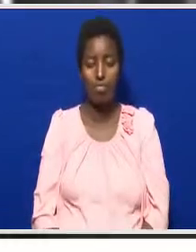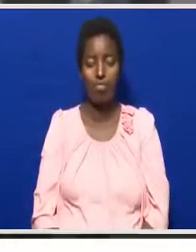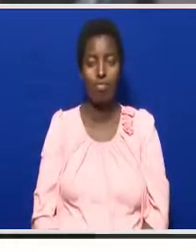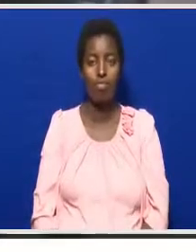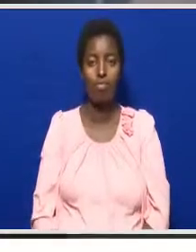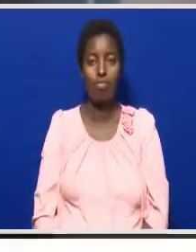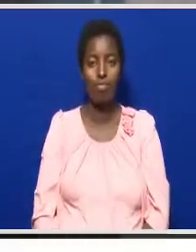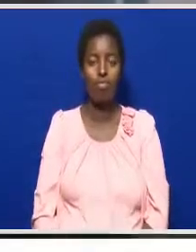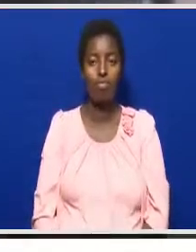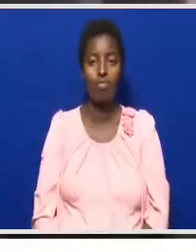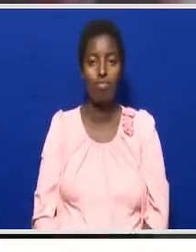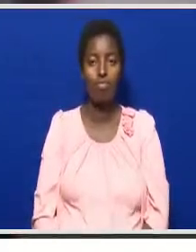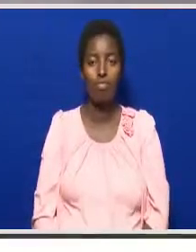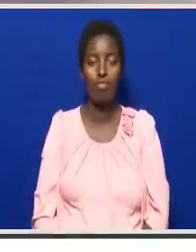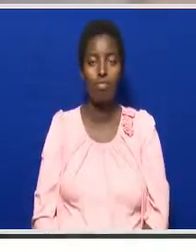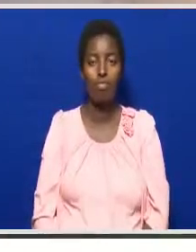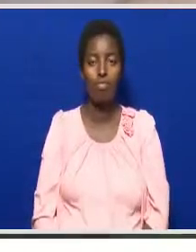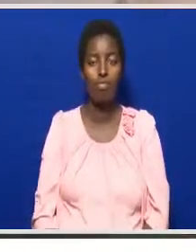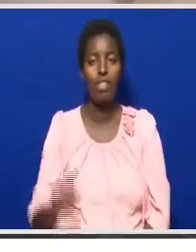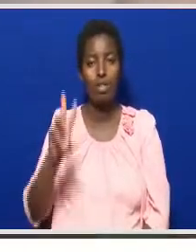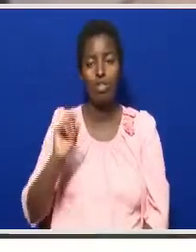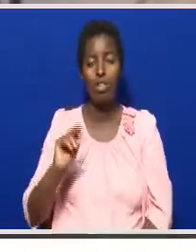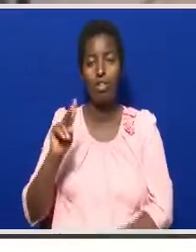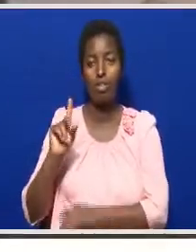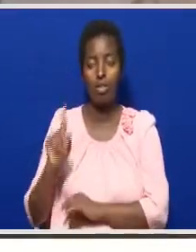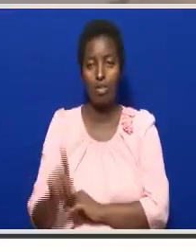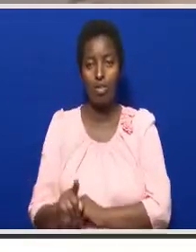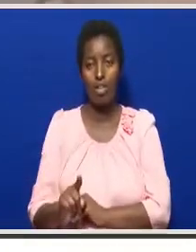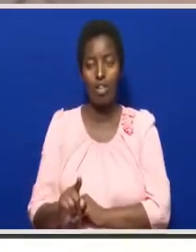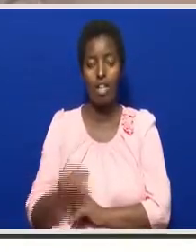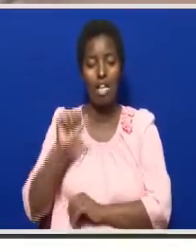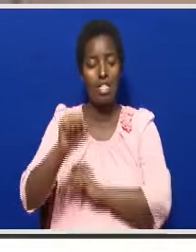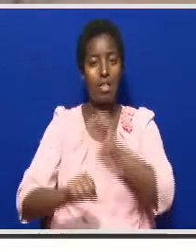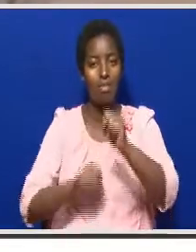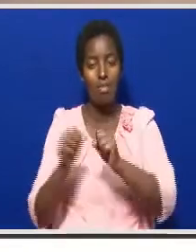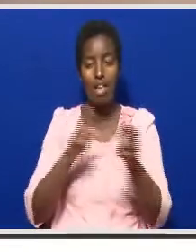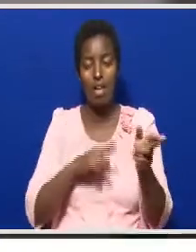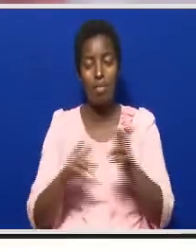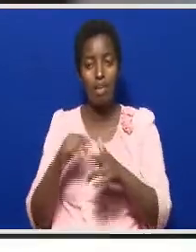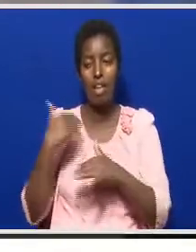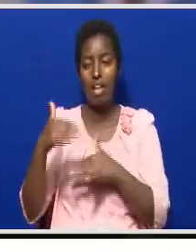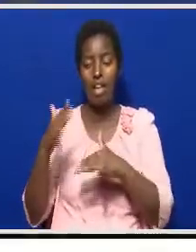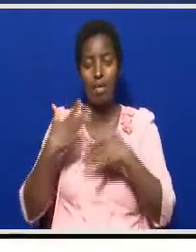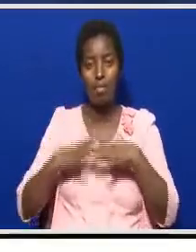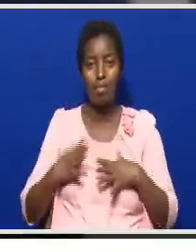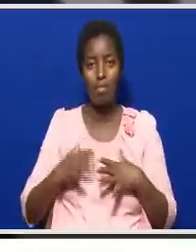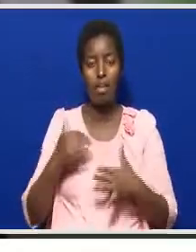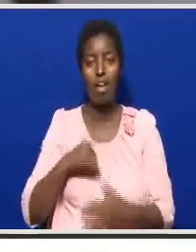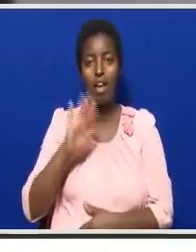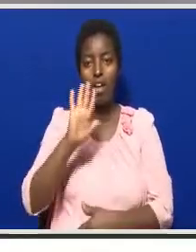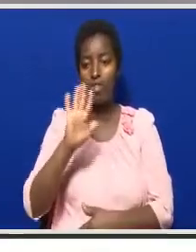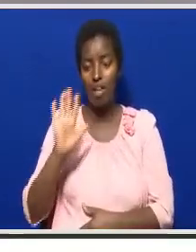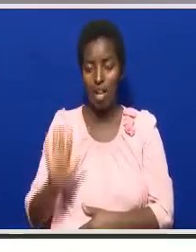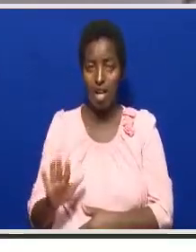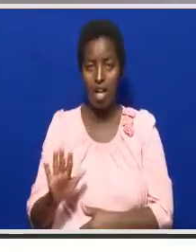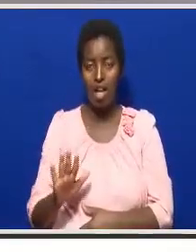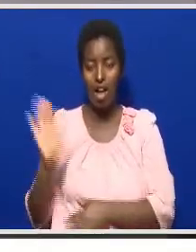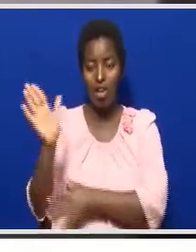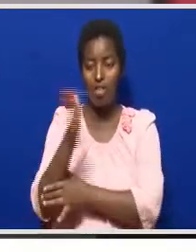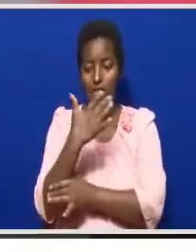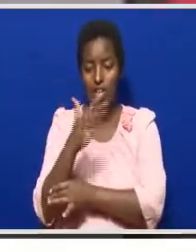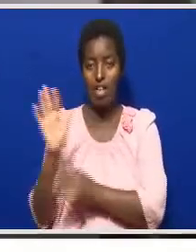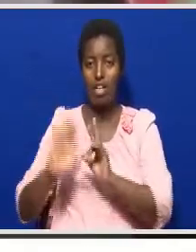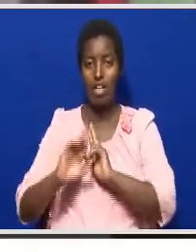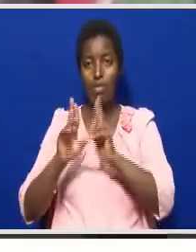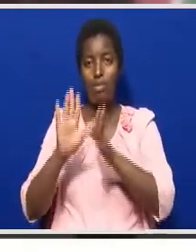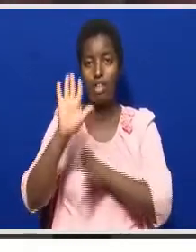Since the starting of the month of August 2021, cyclists have been on the road and everyone having his or her own flag representing